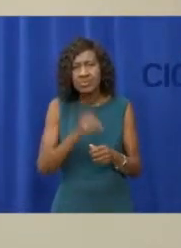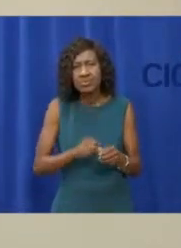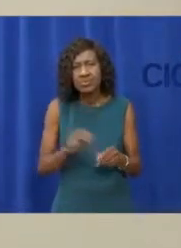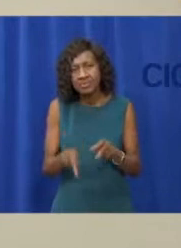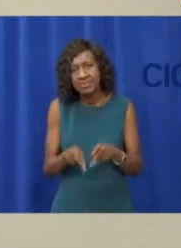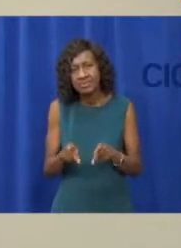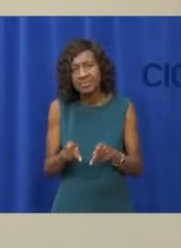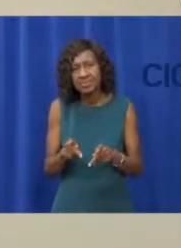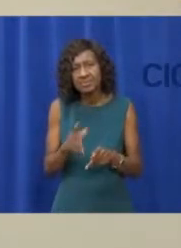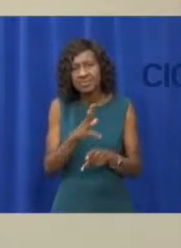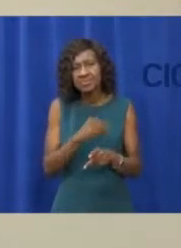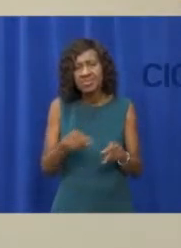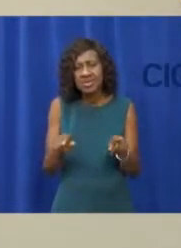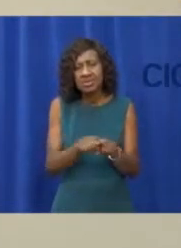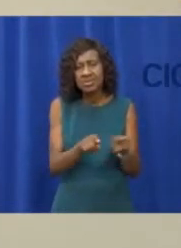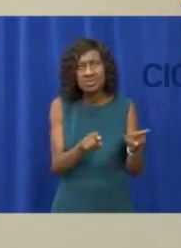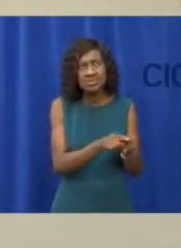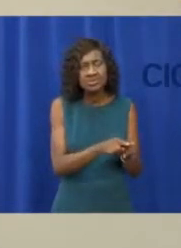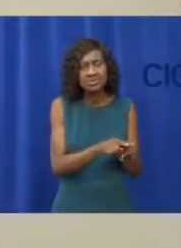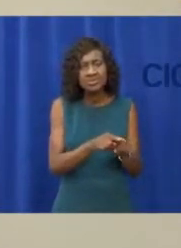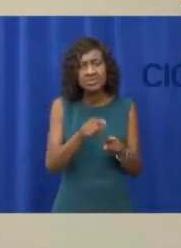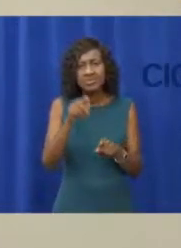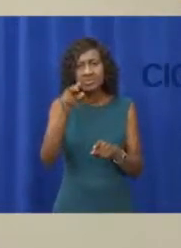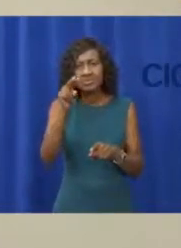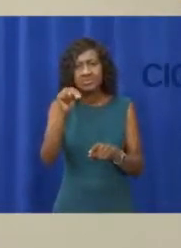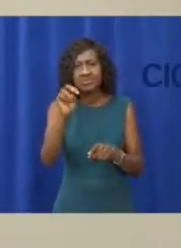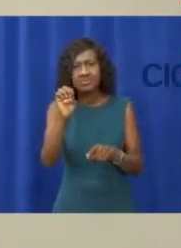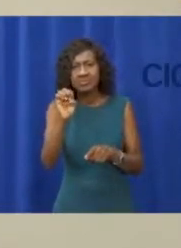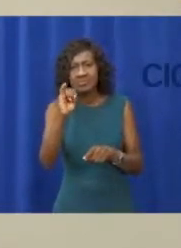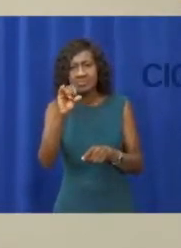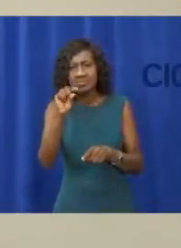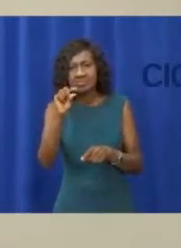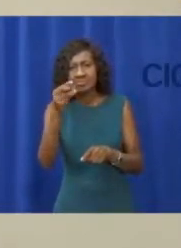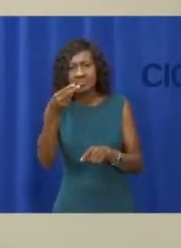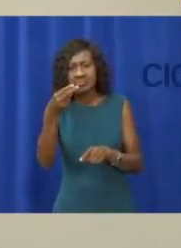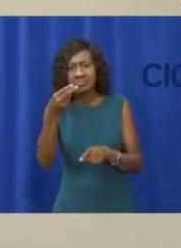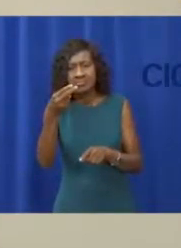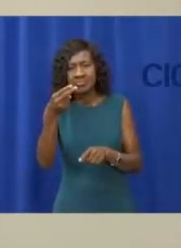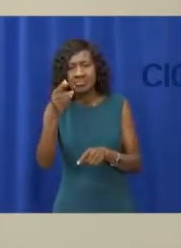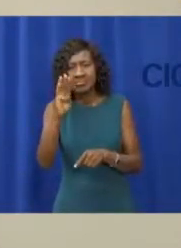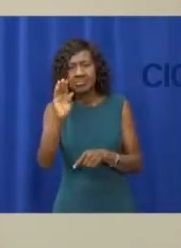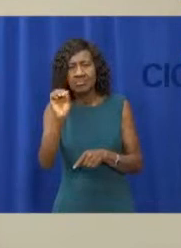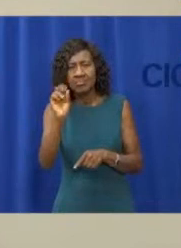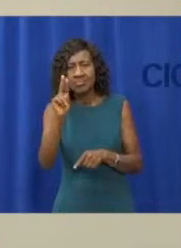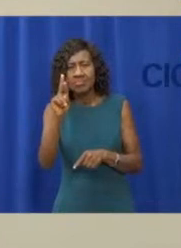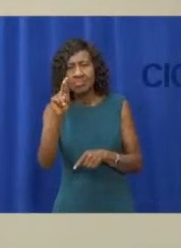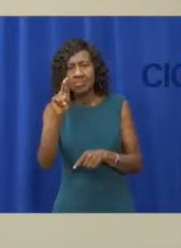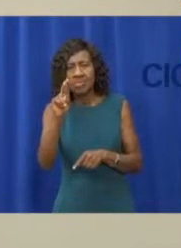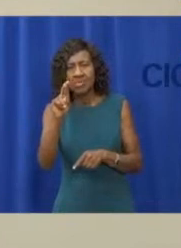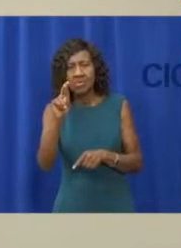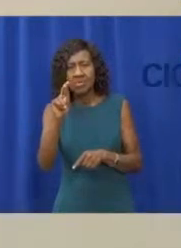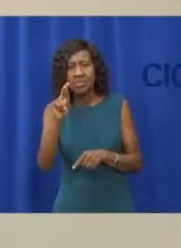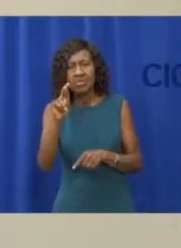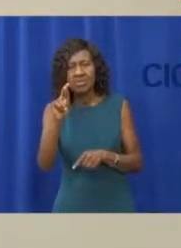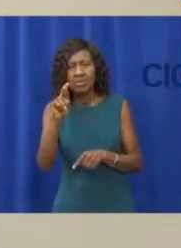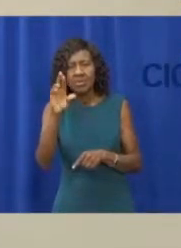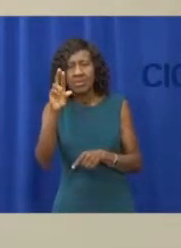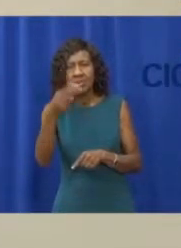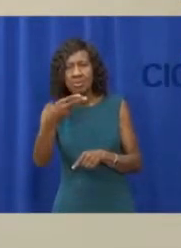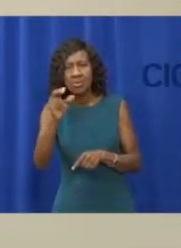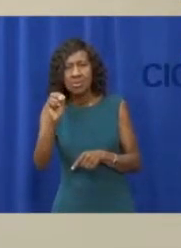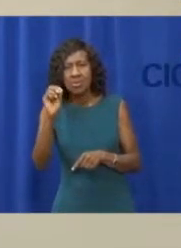Also collaborating with neighborhood watch associations to do checks on the elderly neighbors, always